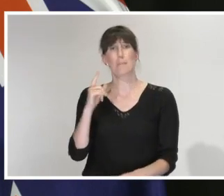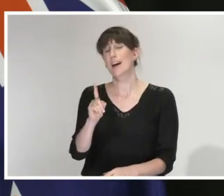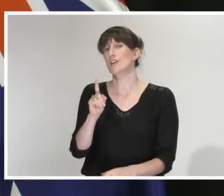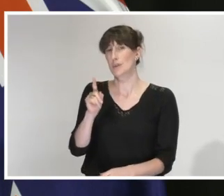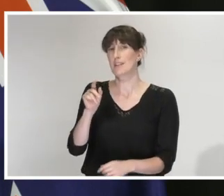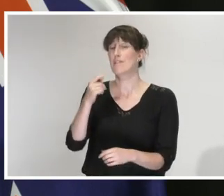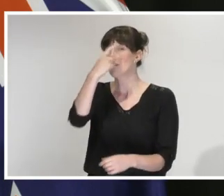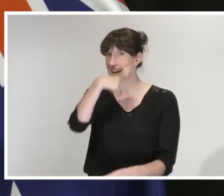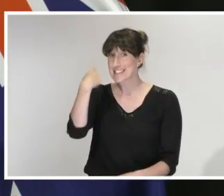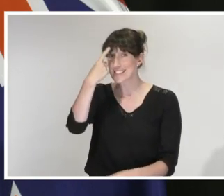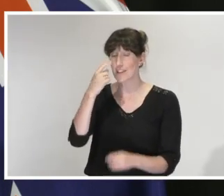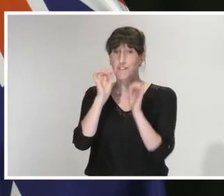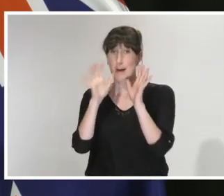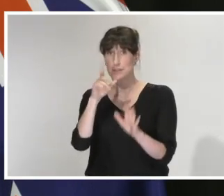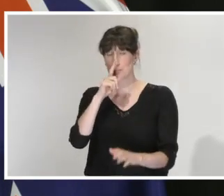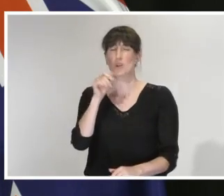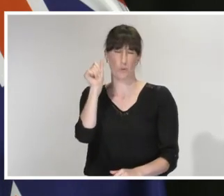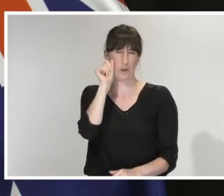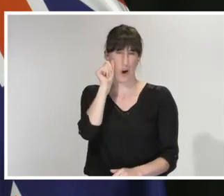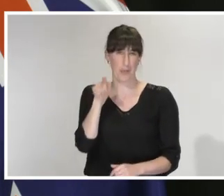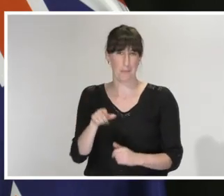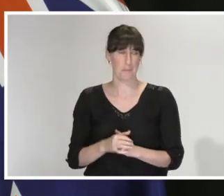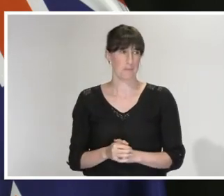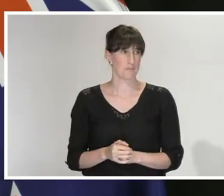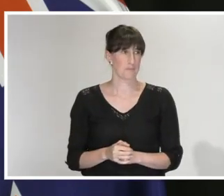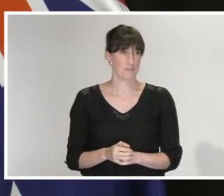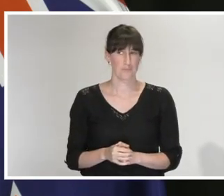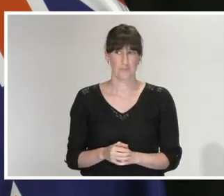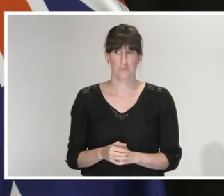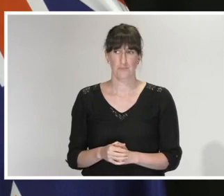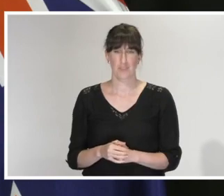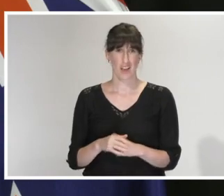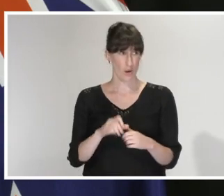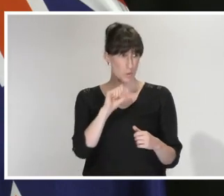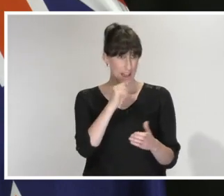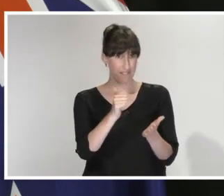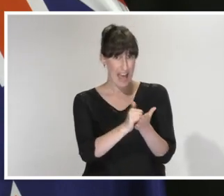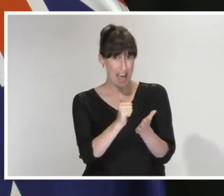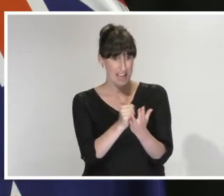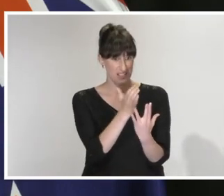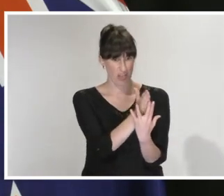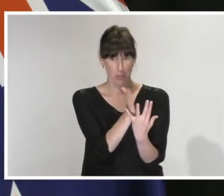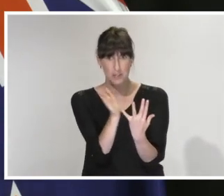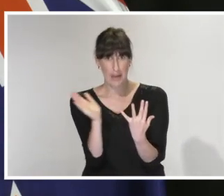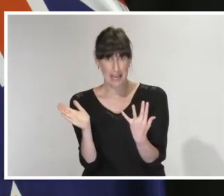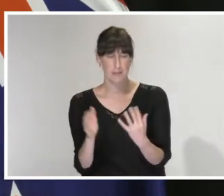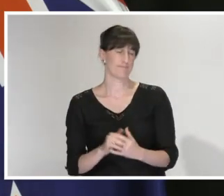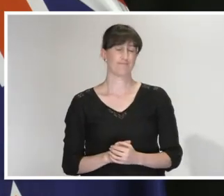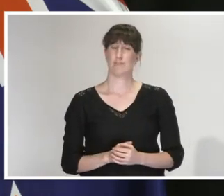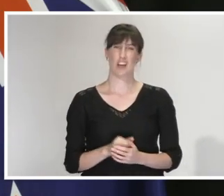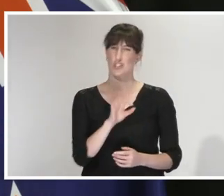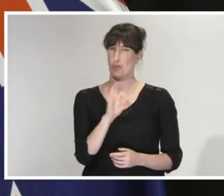channels? To be honest, I don't know the answer to that, but I wouldn't expect there to be advertisements on them. Broadly, as Education